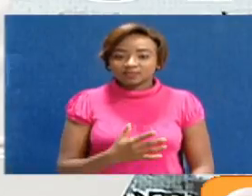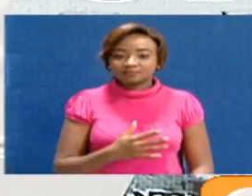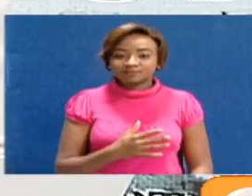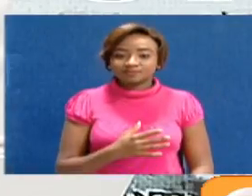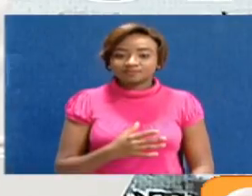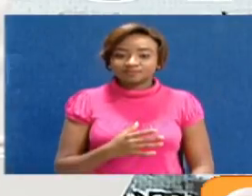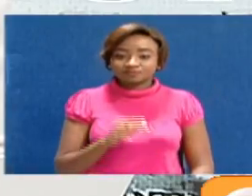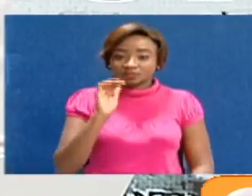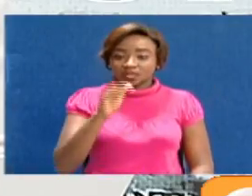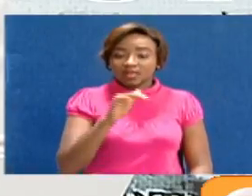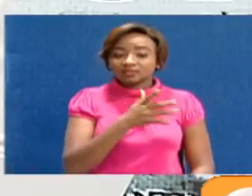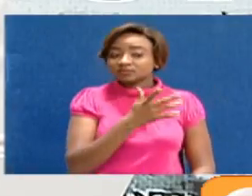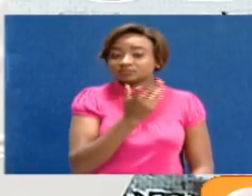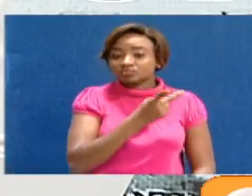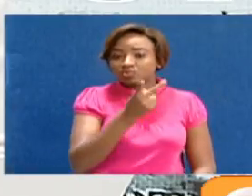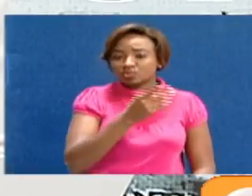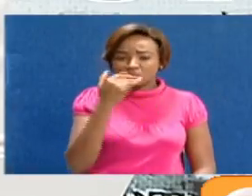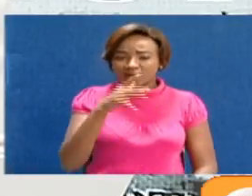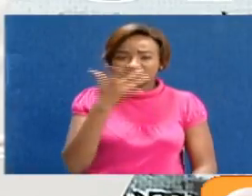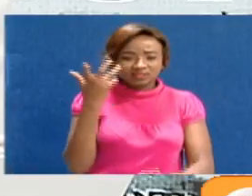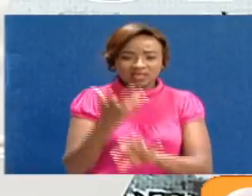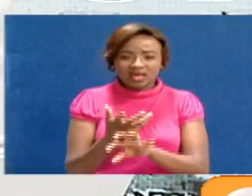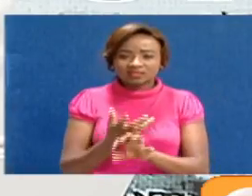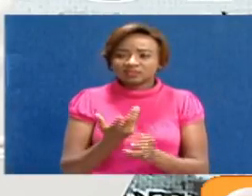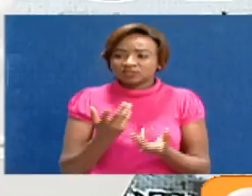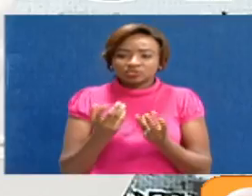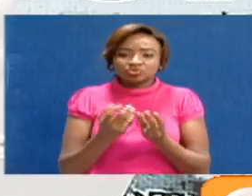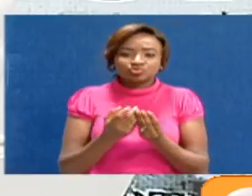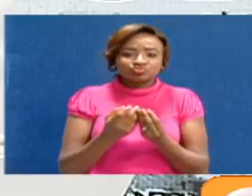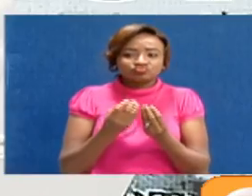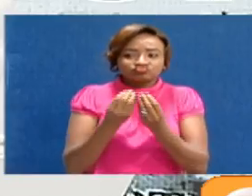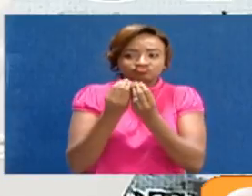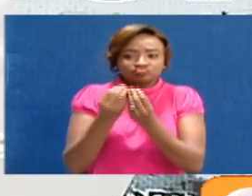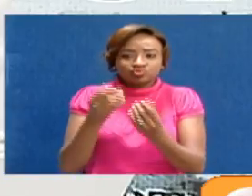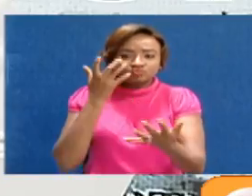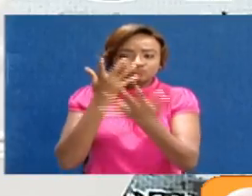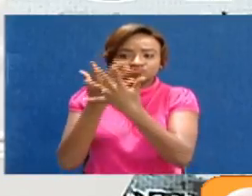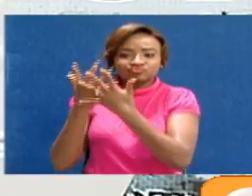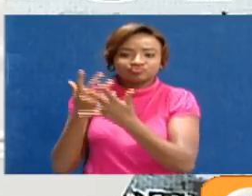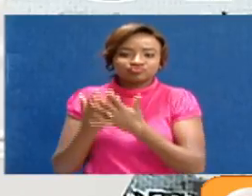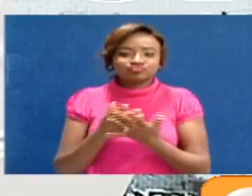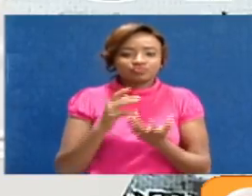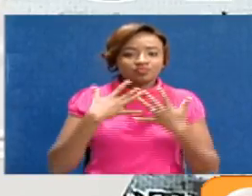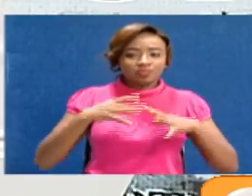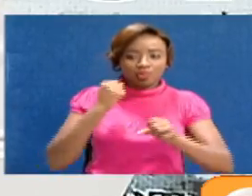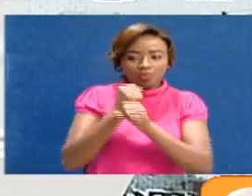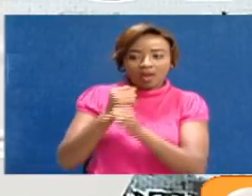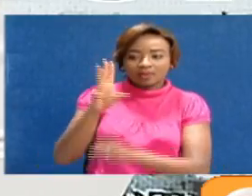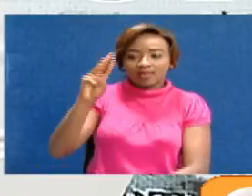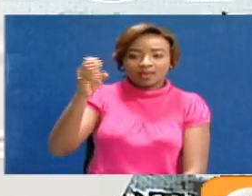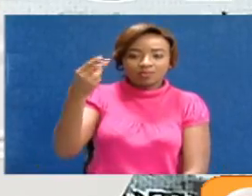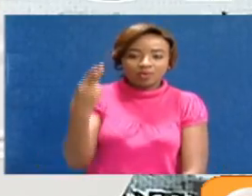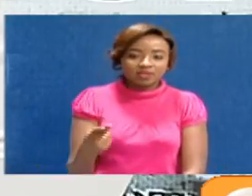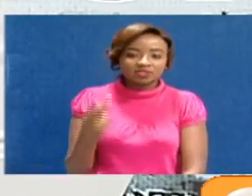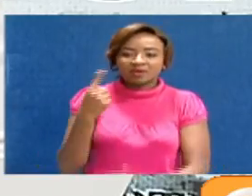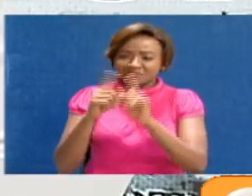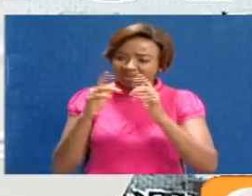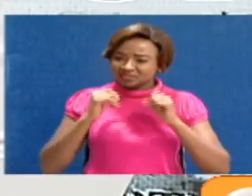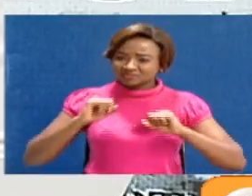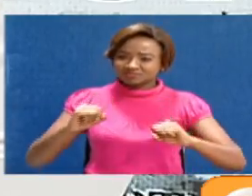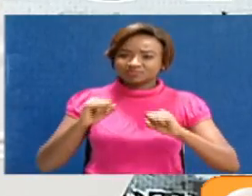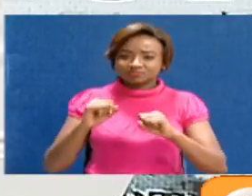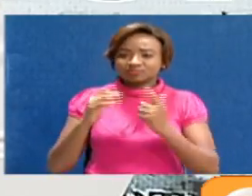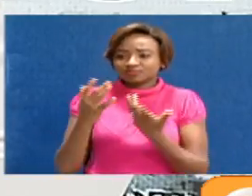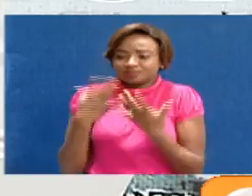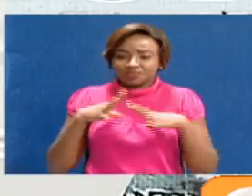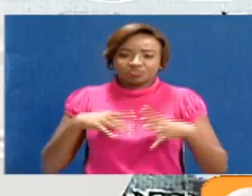says, ask ODPP and EACC why it is so difficult to pin down and prosecute corrupt officials at MOH. I think they've spoken about that. Despite high-level corruption,